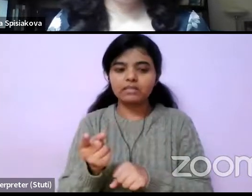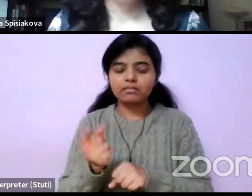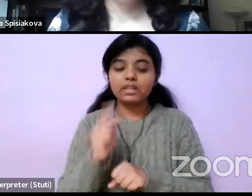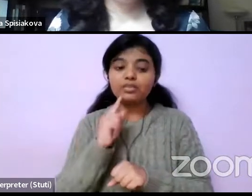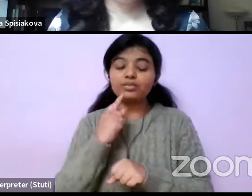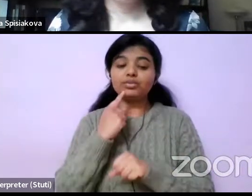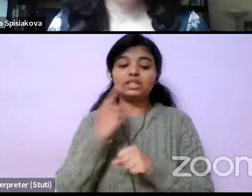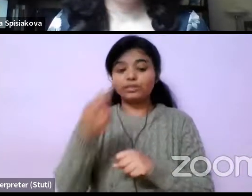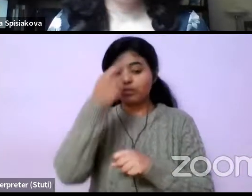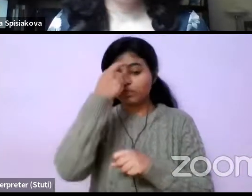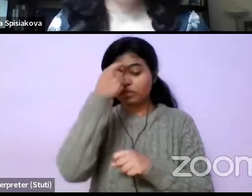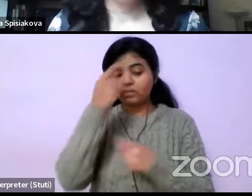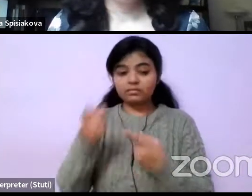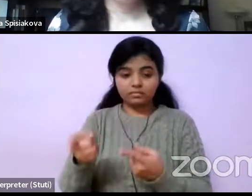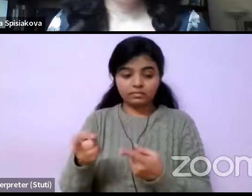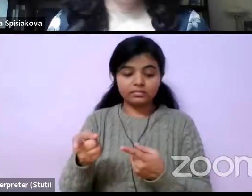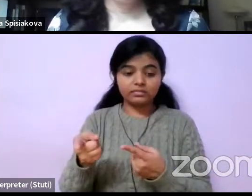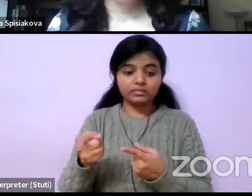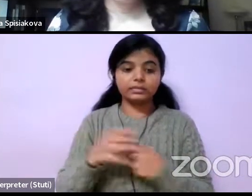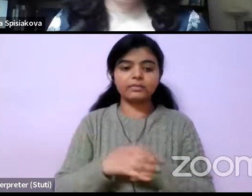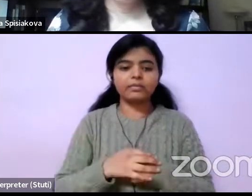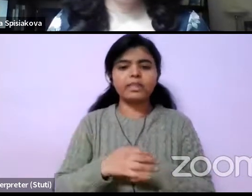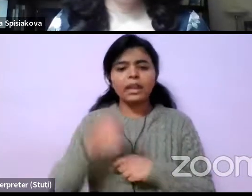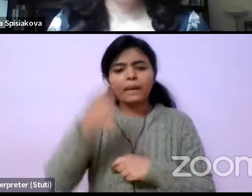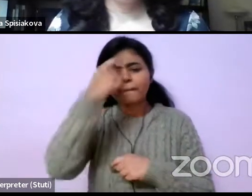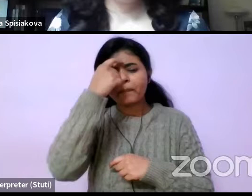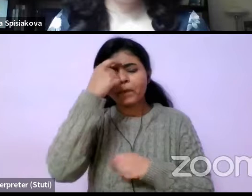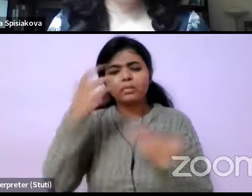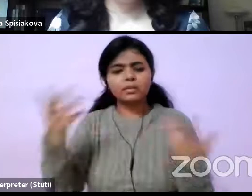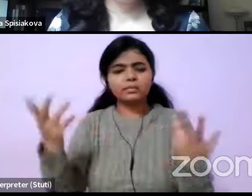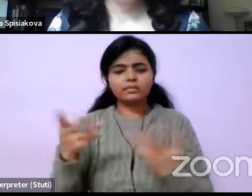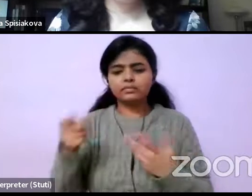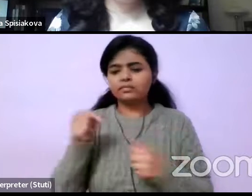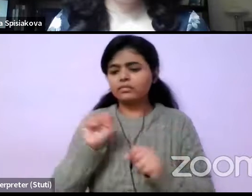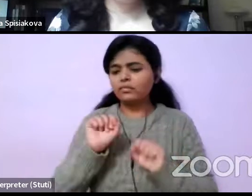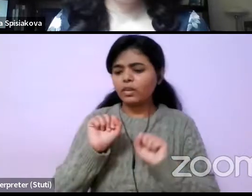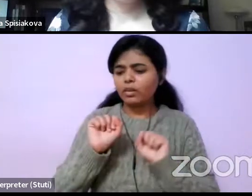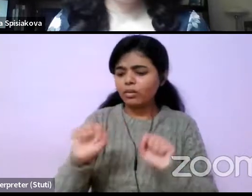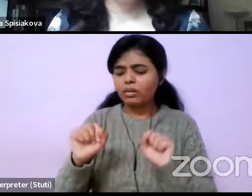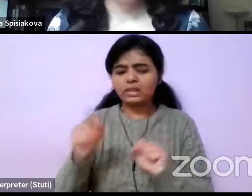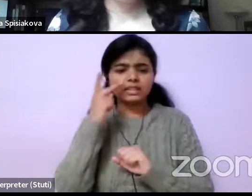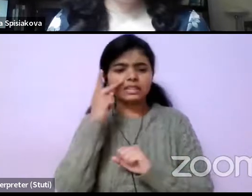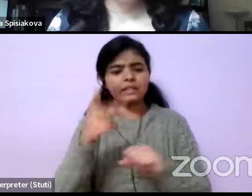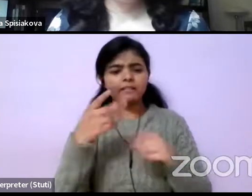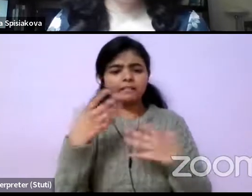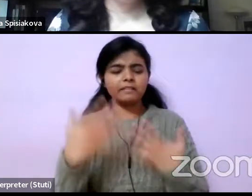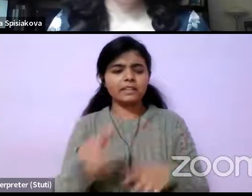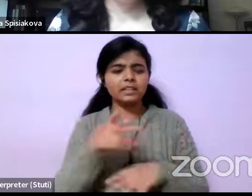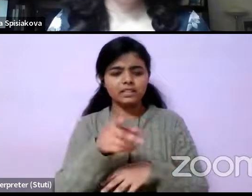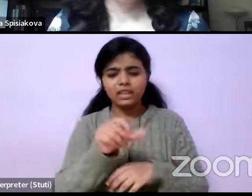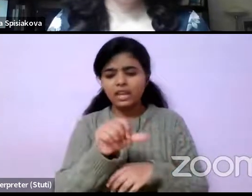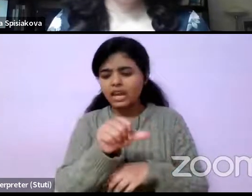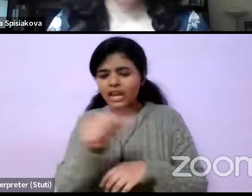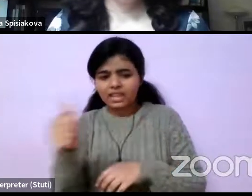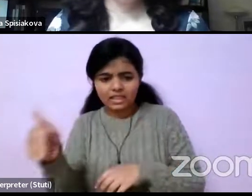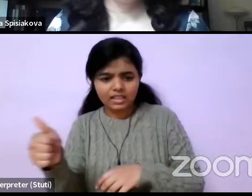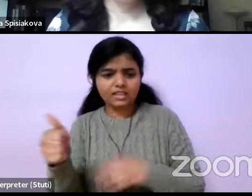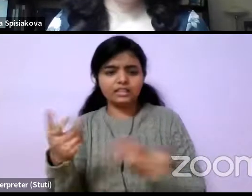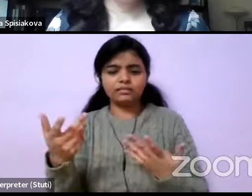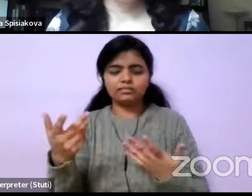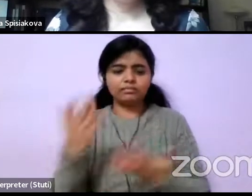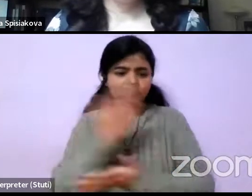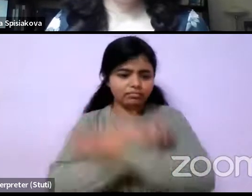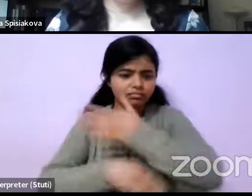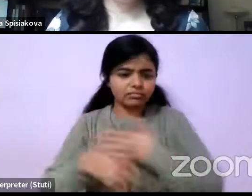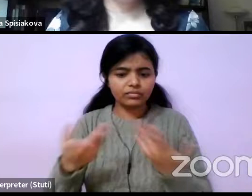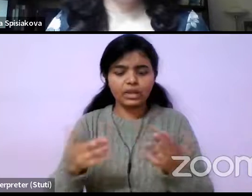a problem. And that problem is there even in the West also. When we look at other disability,